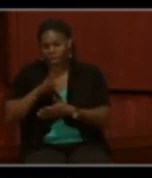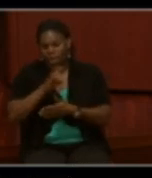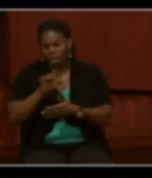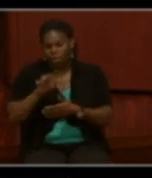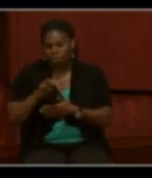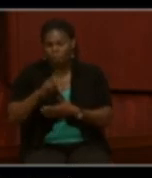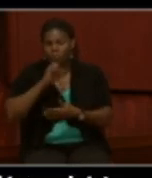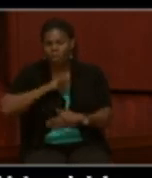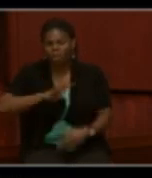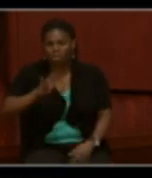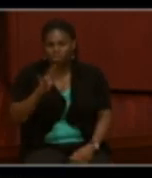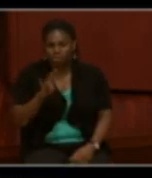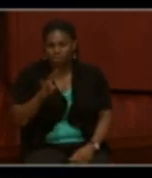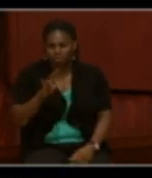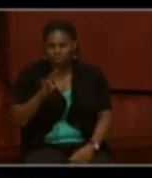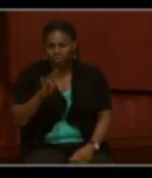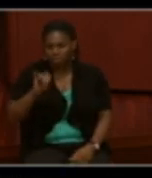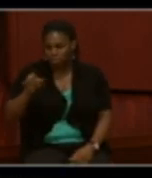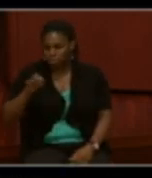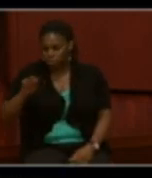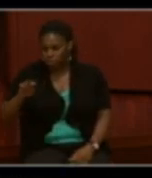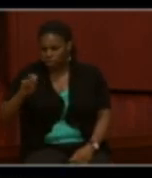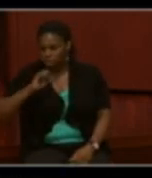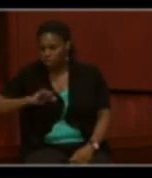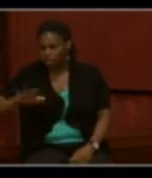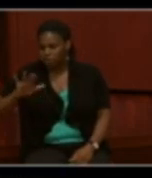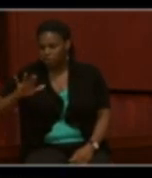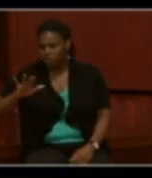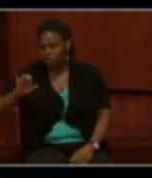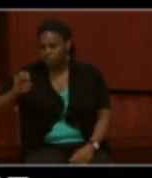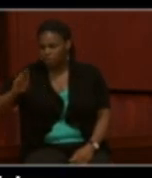7, John, age 5, and Emma, 1.